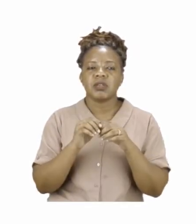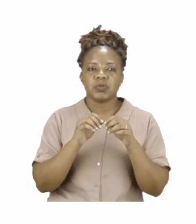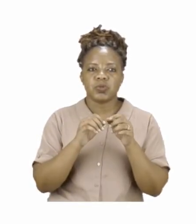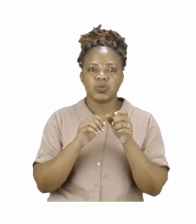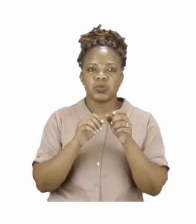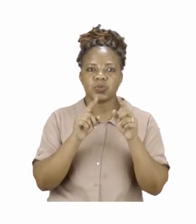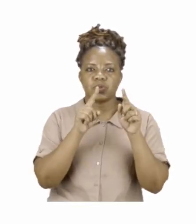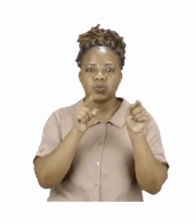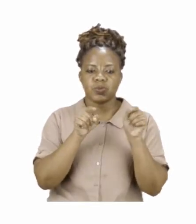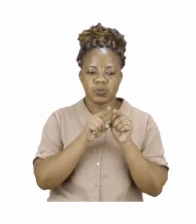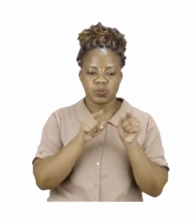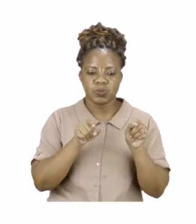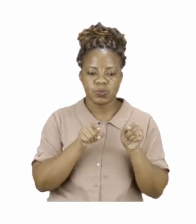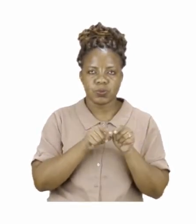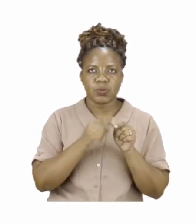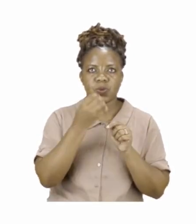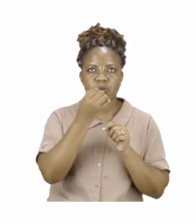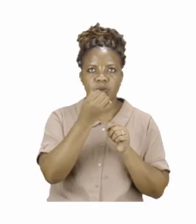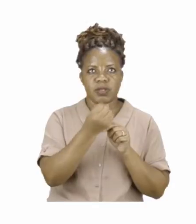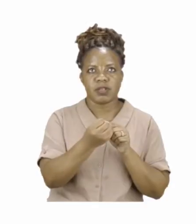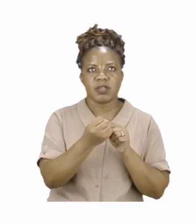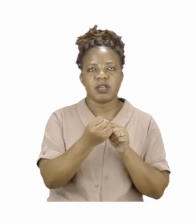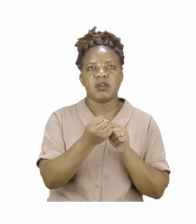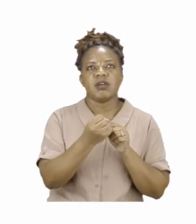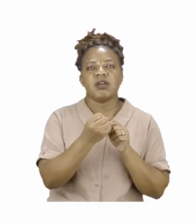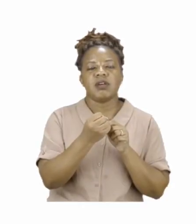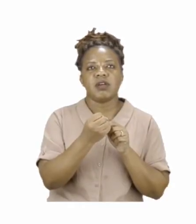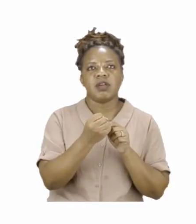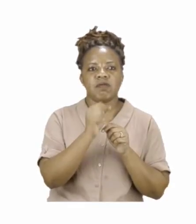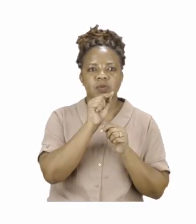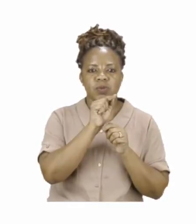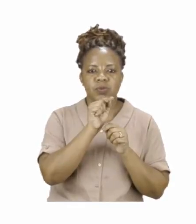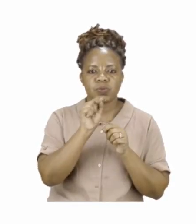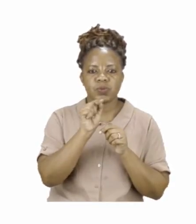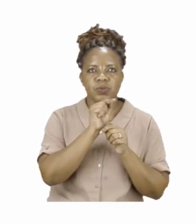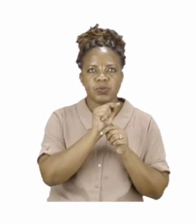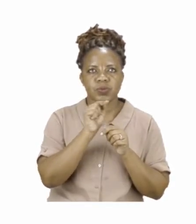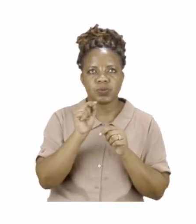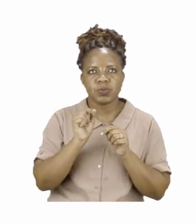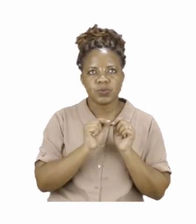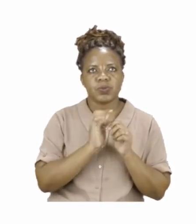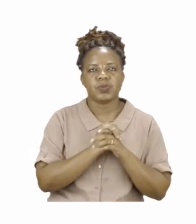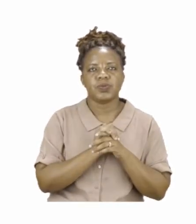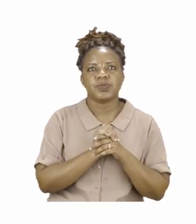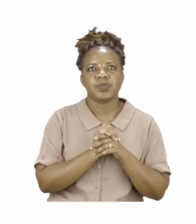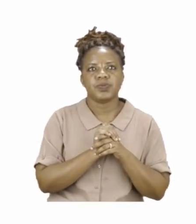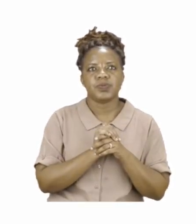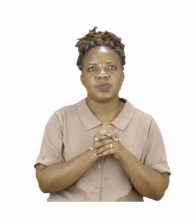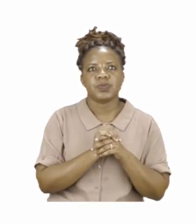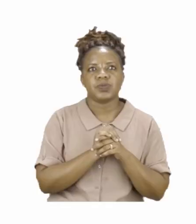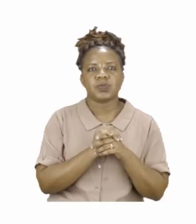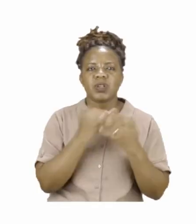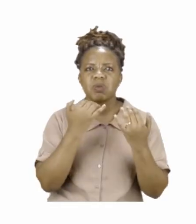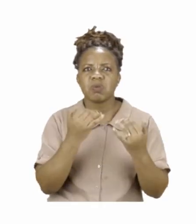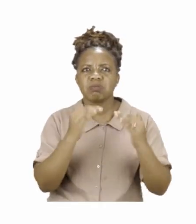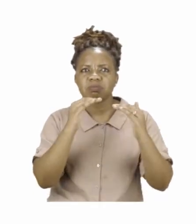of dots. So we are going to do the one that says 10